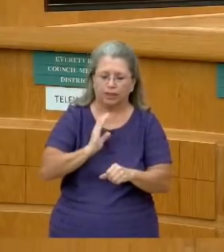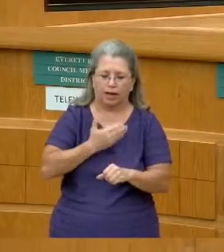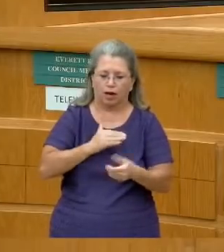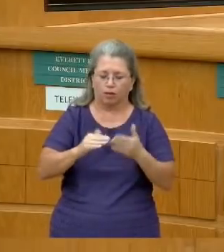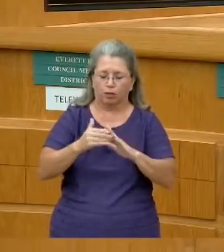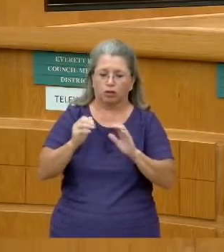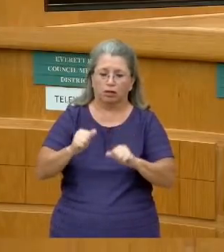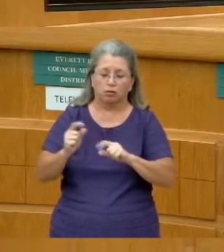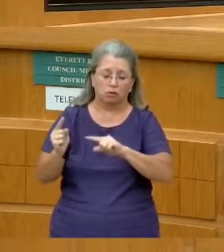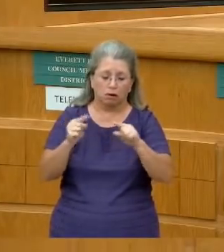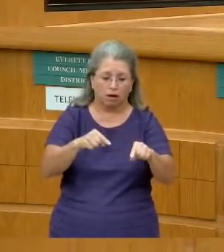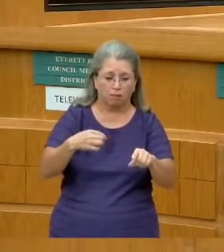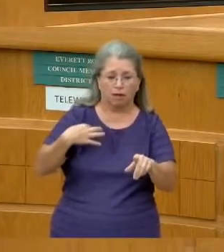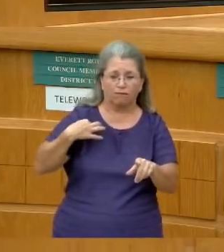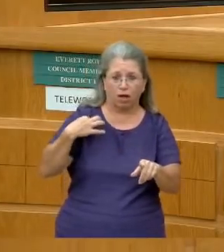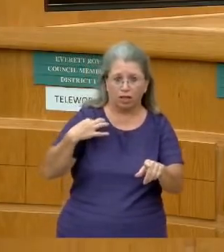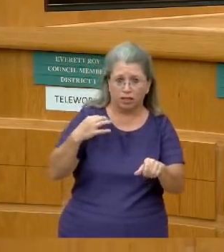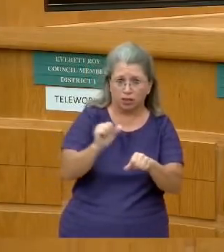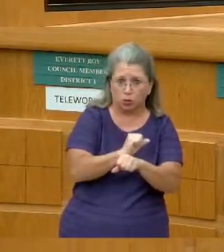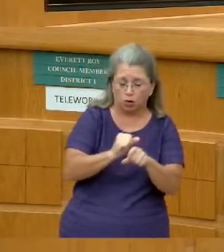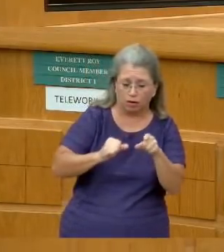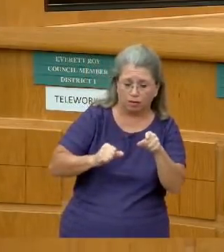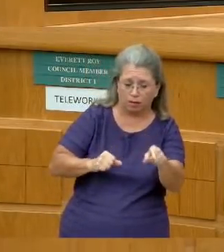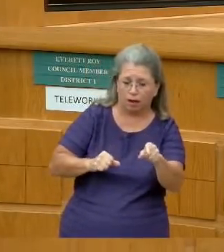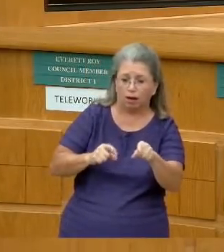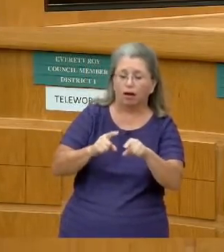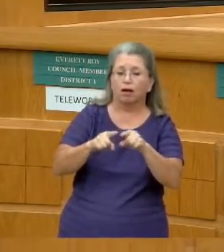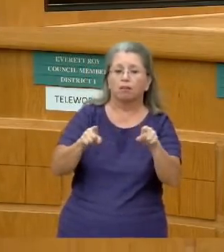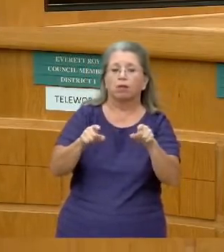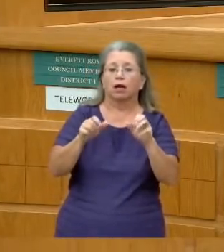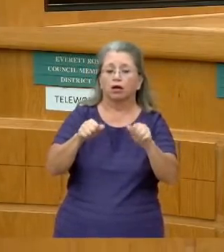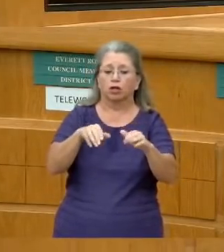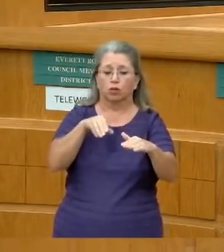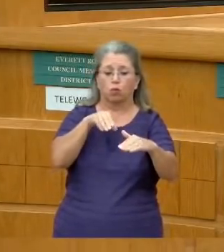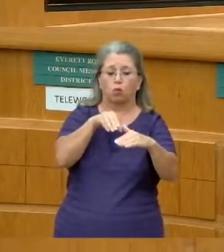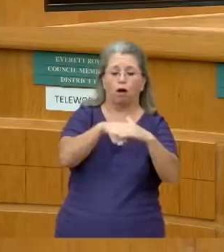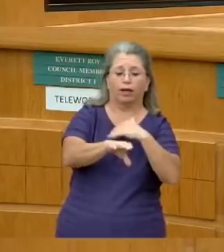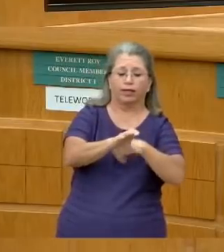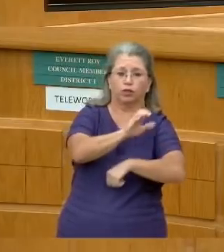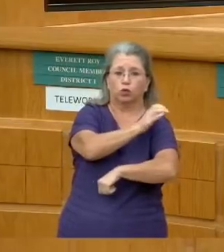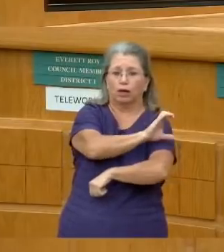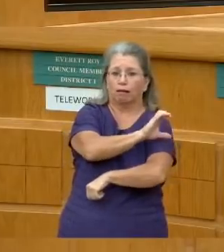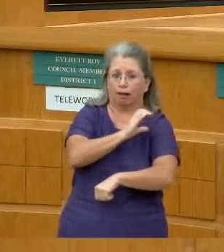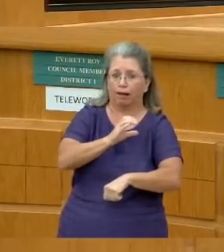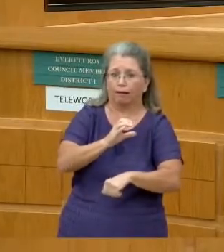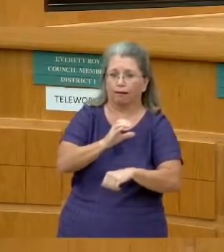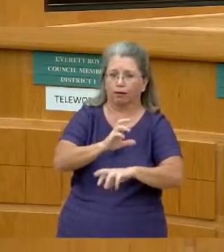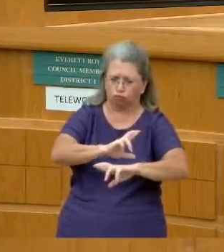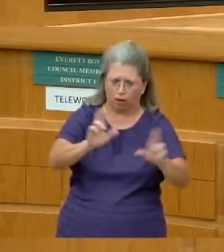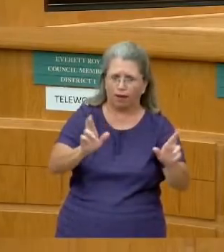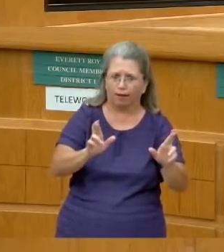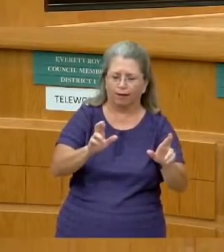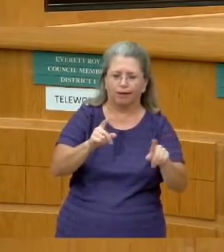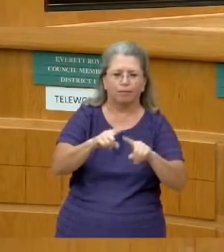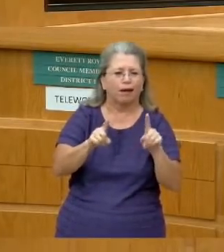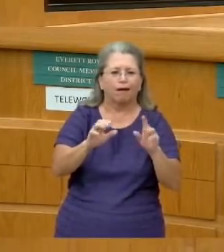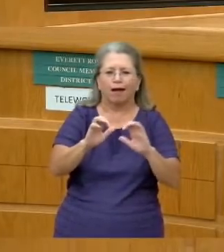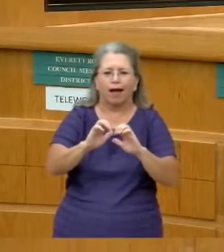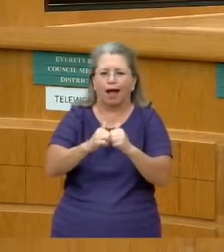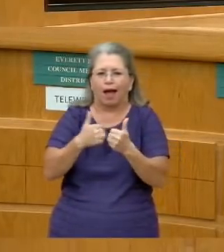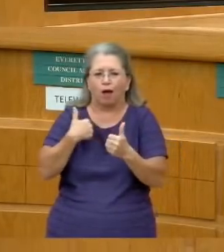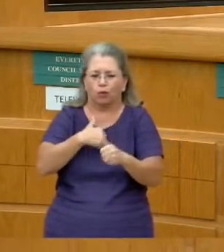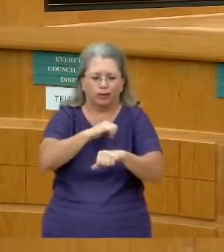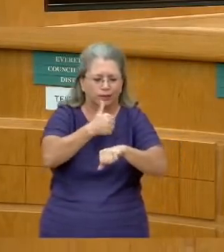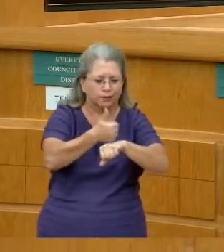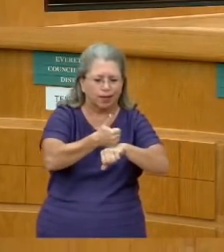time voluntarily but basically walk into a clinic setting. But in order to logistically set that up, there are